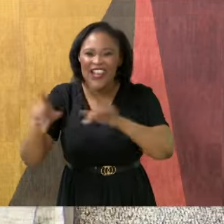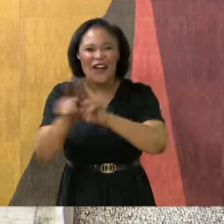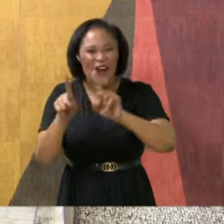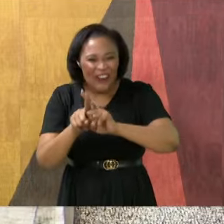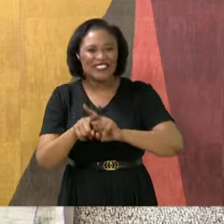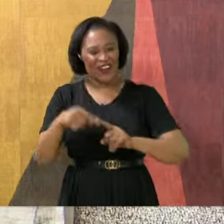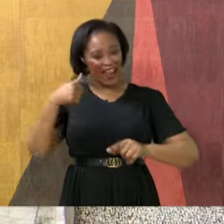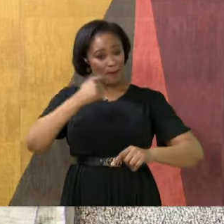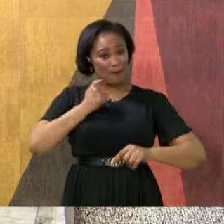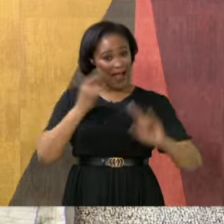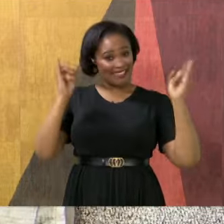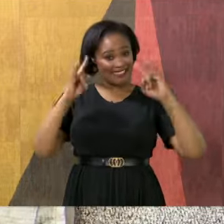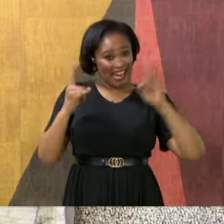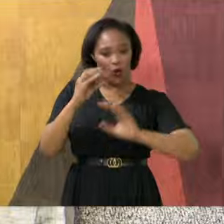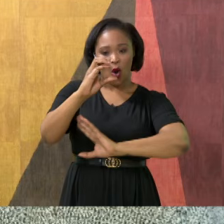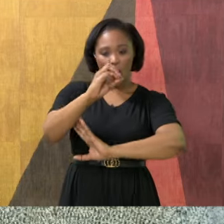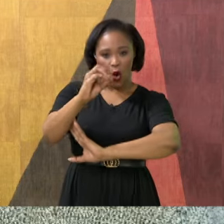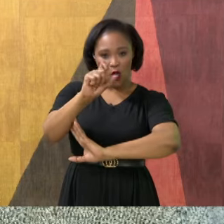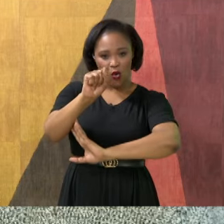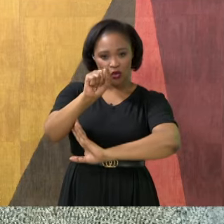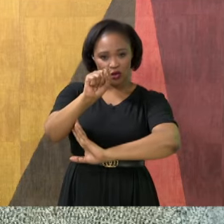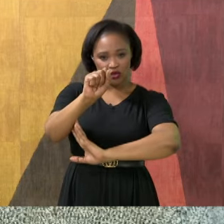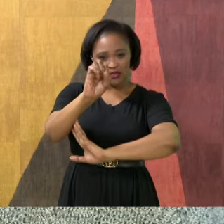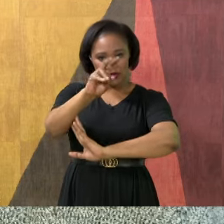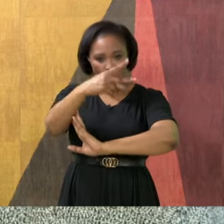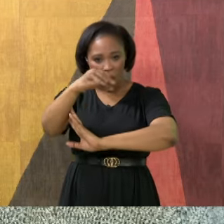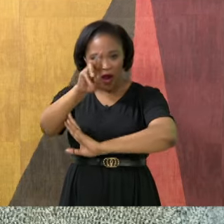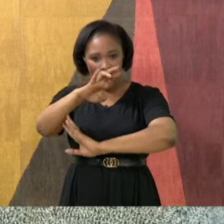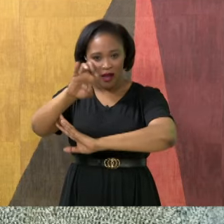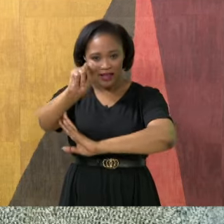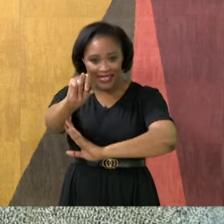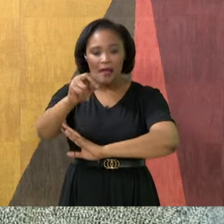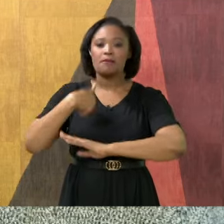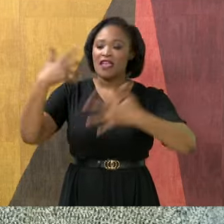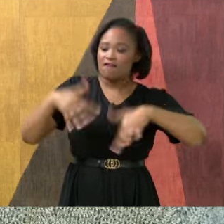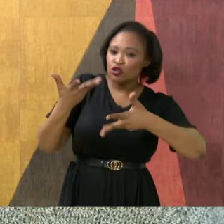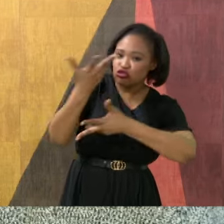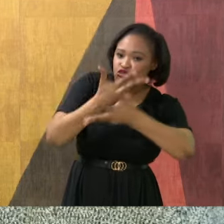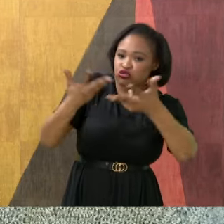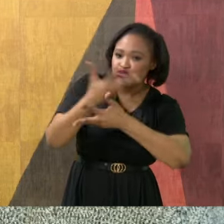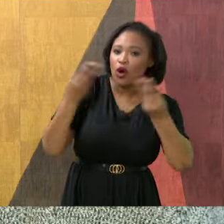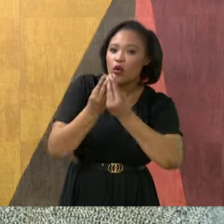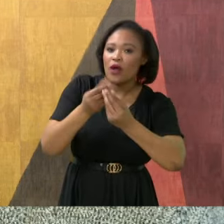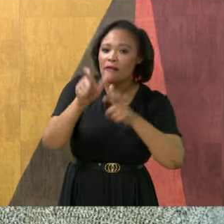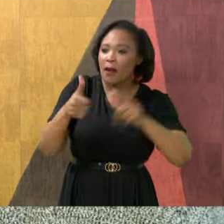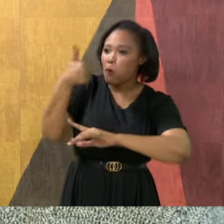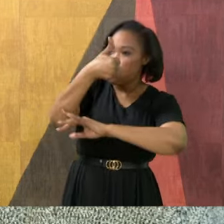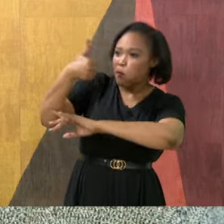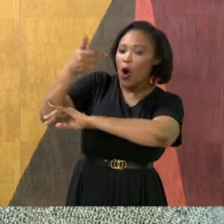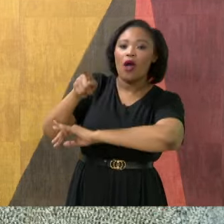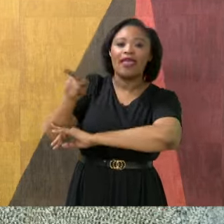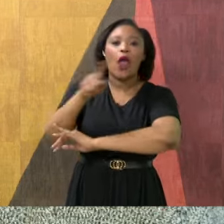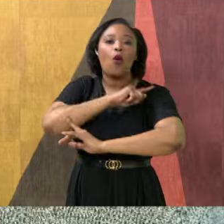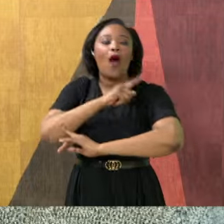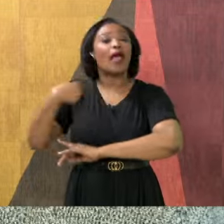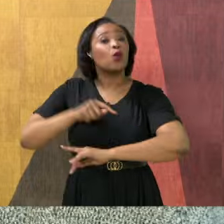Yes, girl! I already have spoken with Rotary Roux and the Business Chamber of Roux with some small projects that we